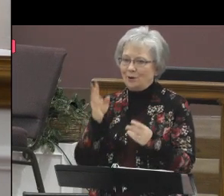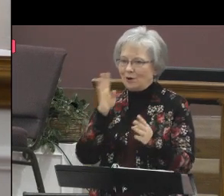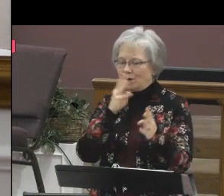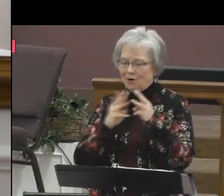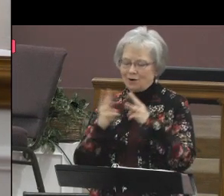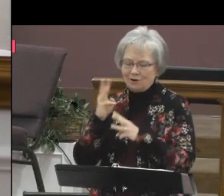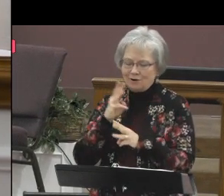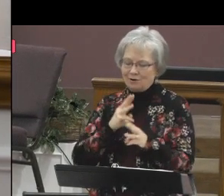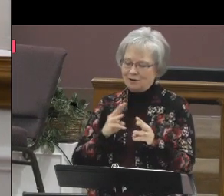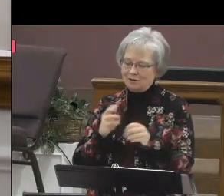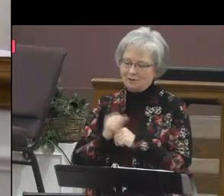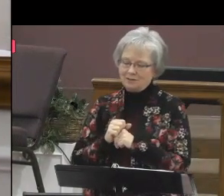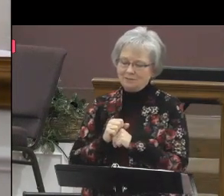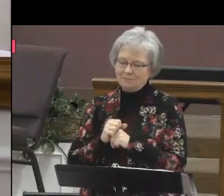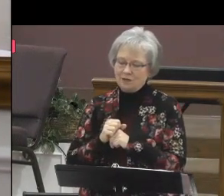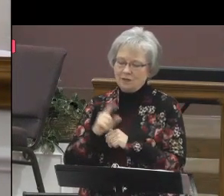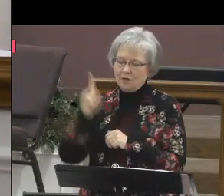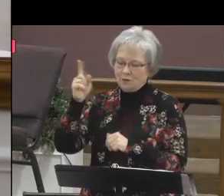fall.